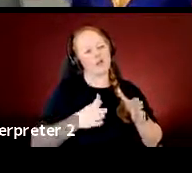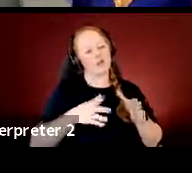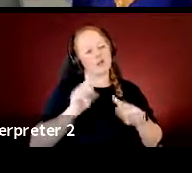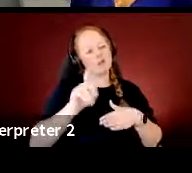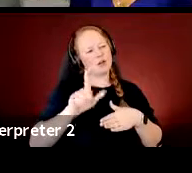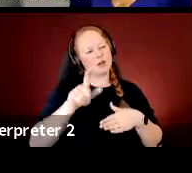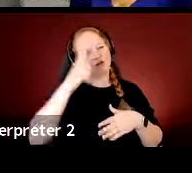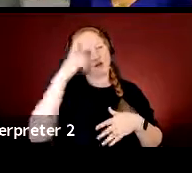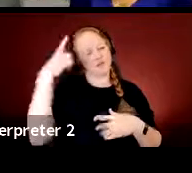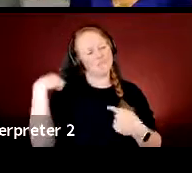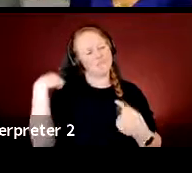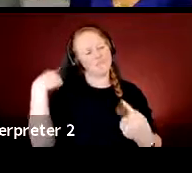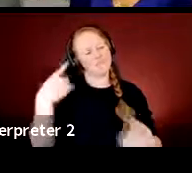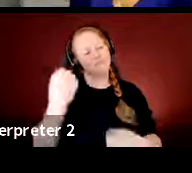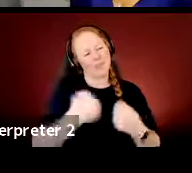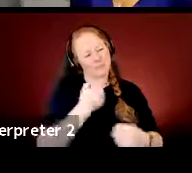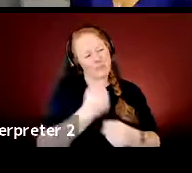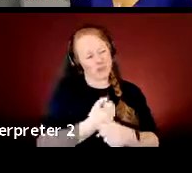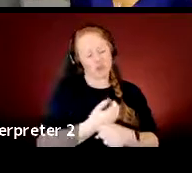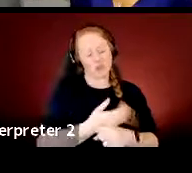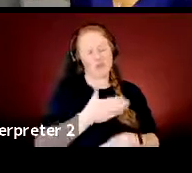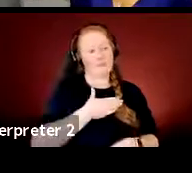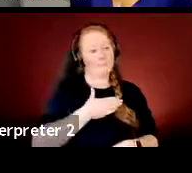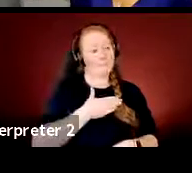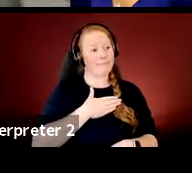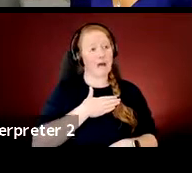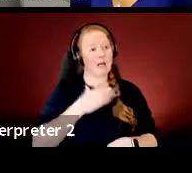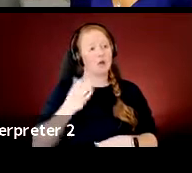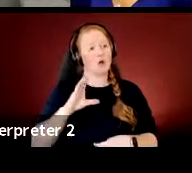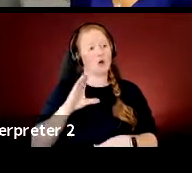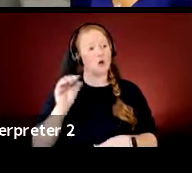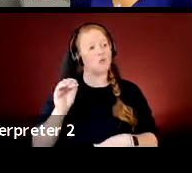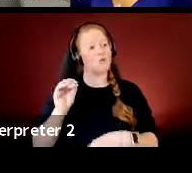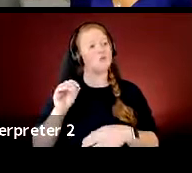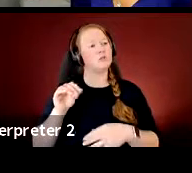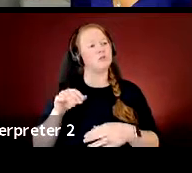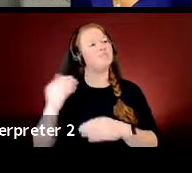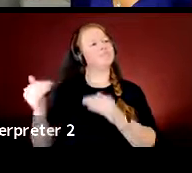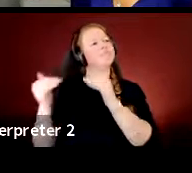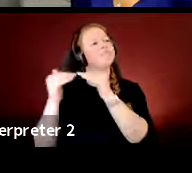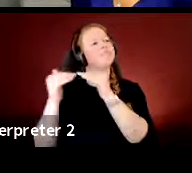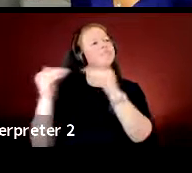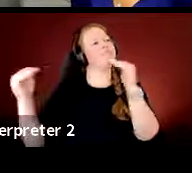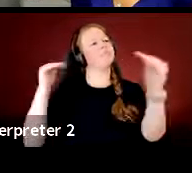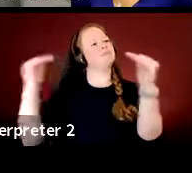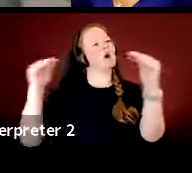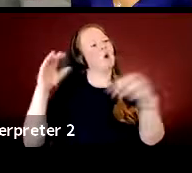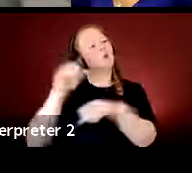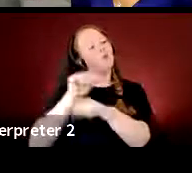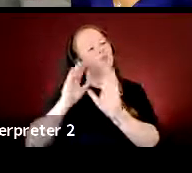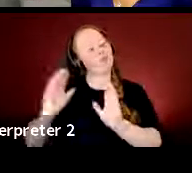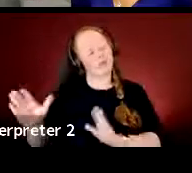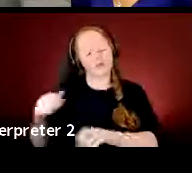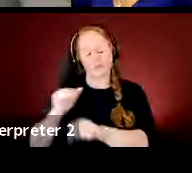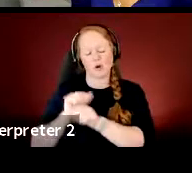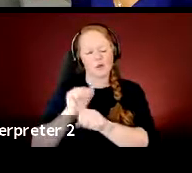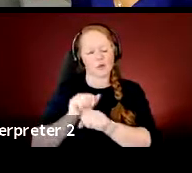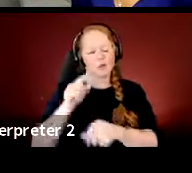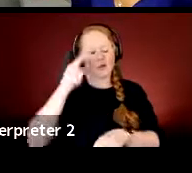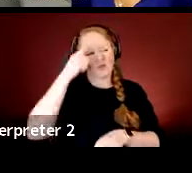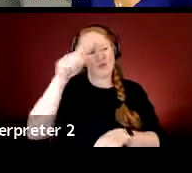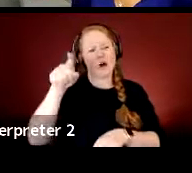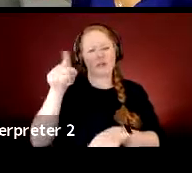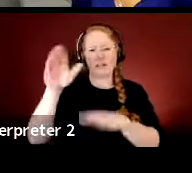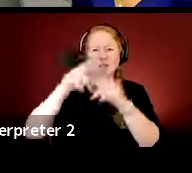colleagues and I are essential workers who have been putting our own health at risk to keep St. Louis's buildings and its residents clean, safe,